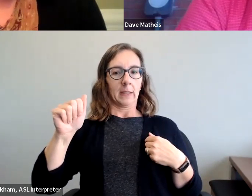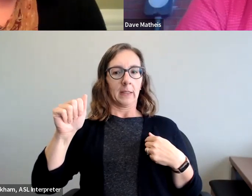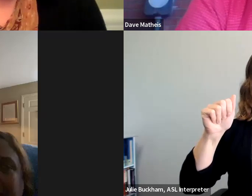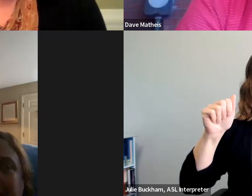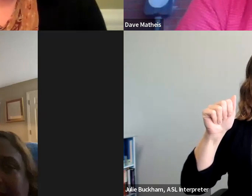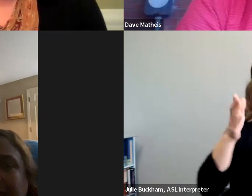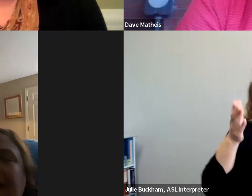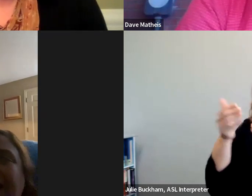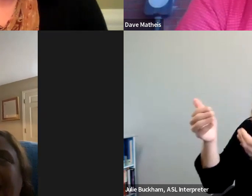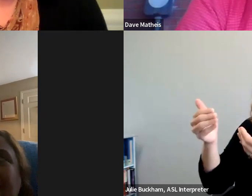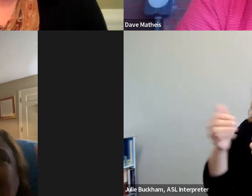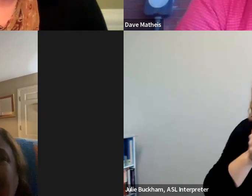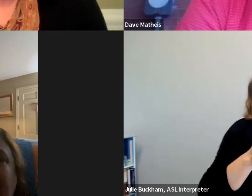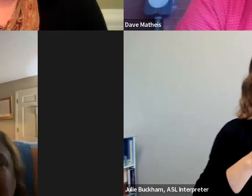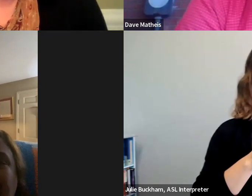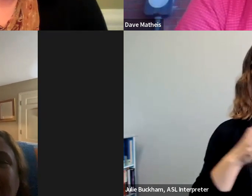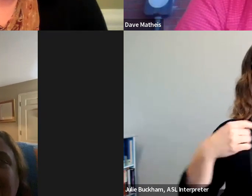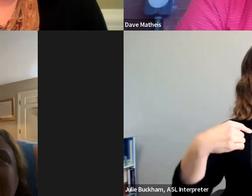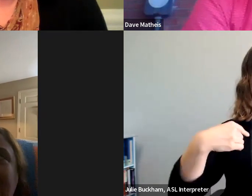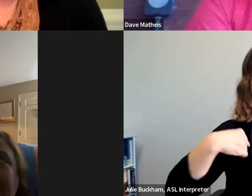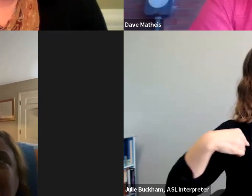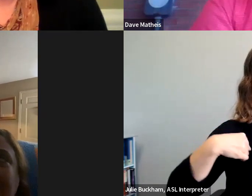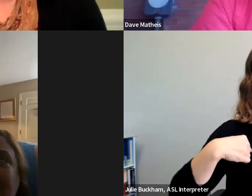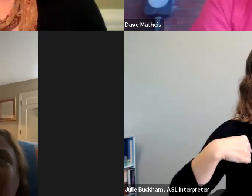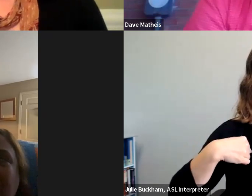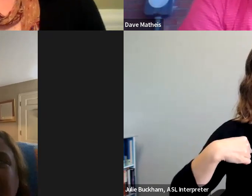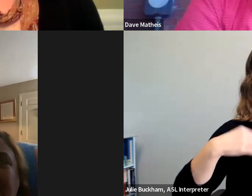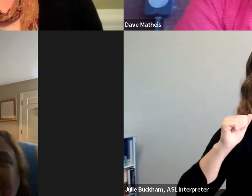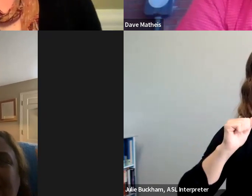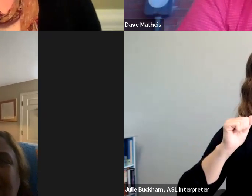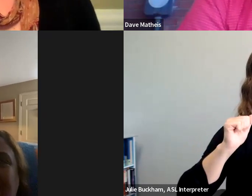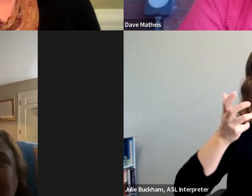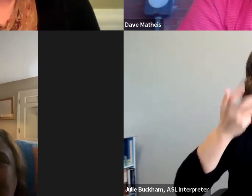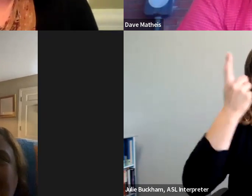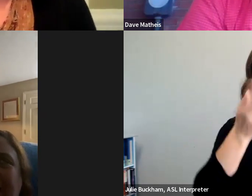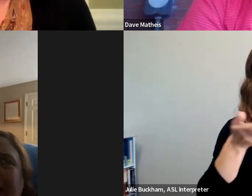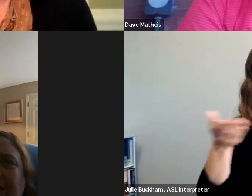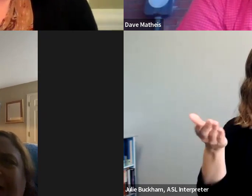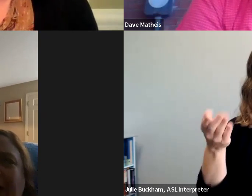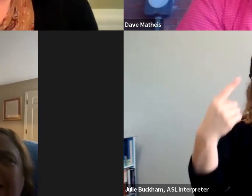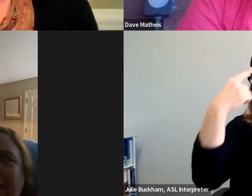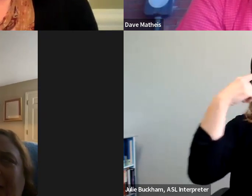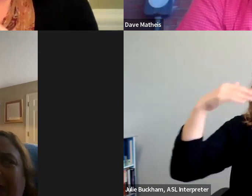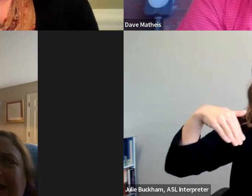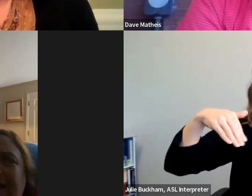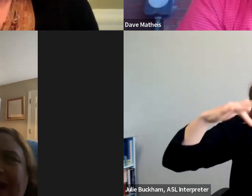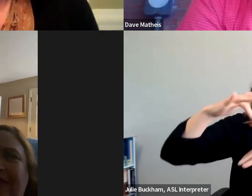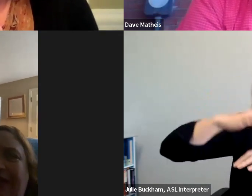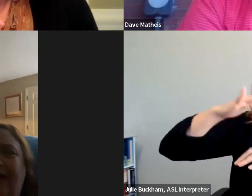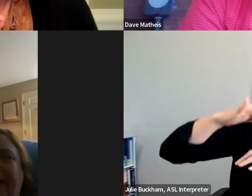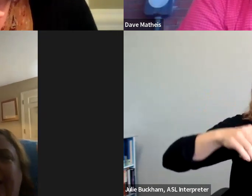Go ahead. And I just, one of the things I don't think we talked about